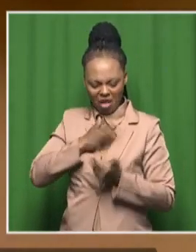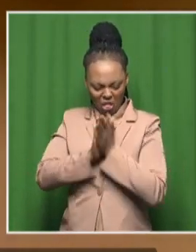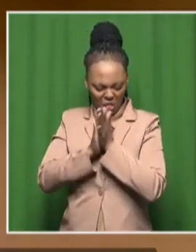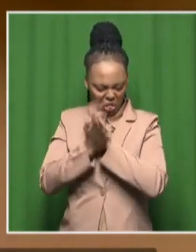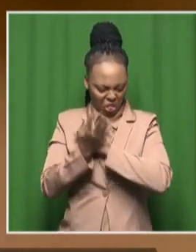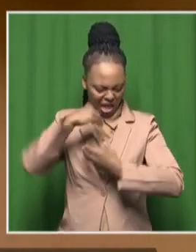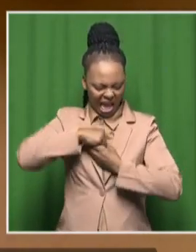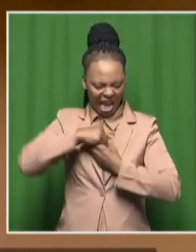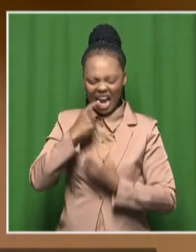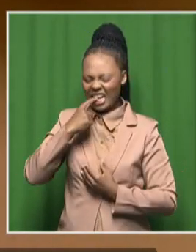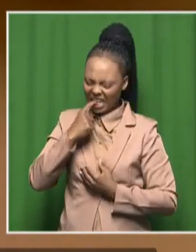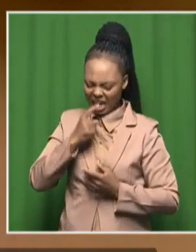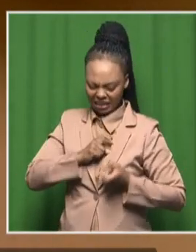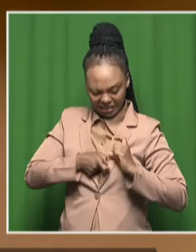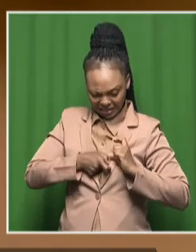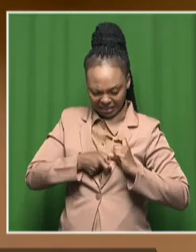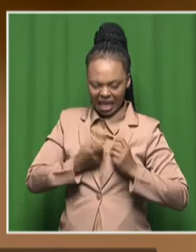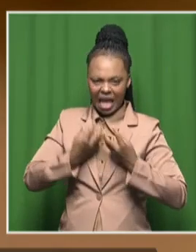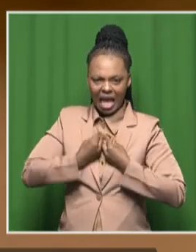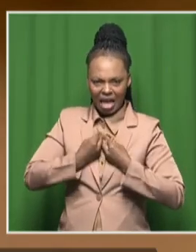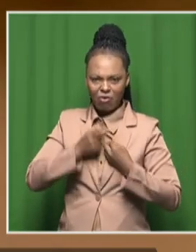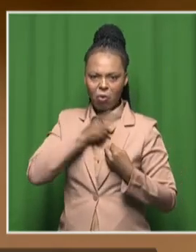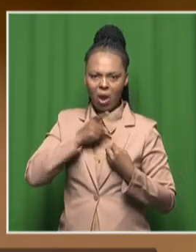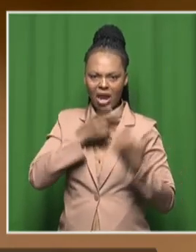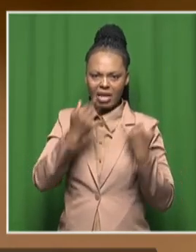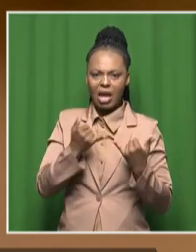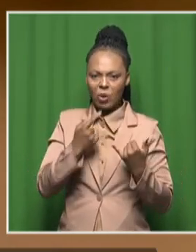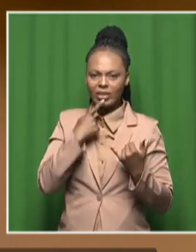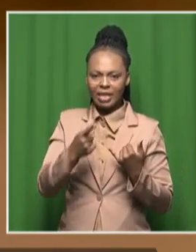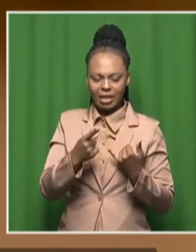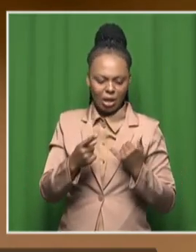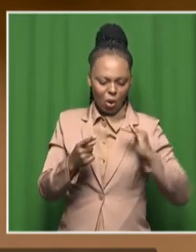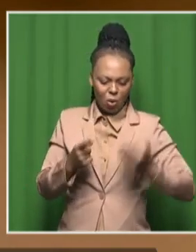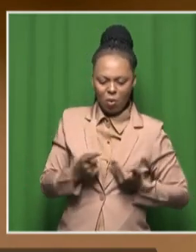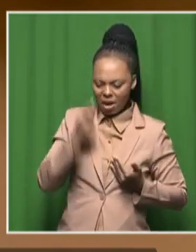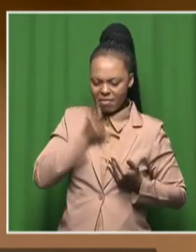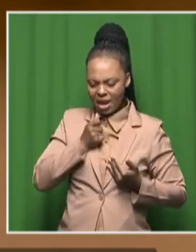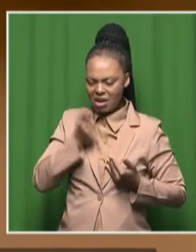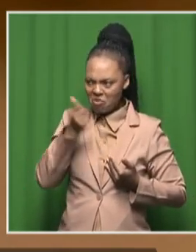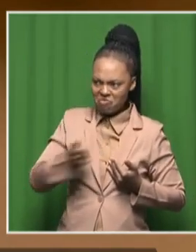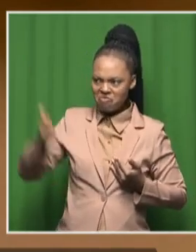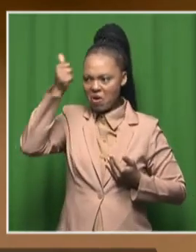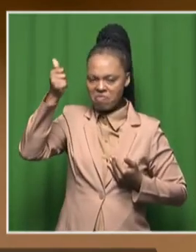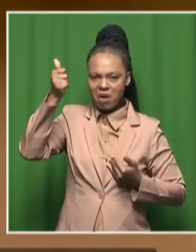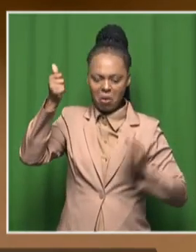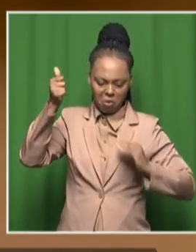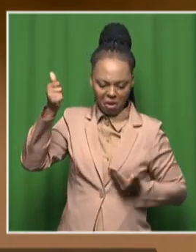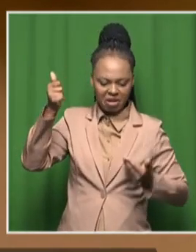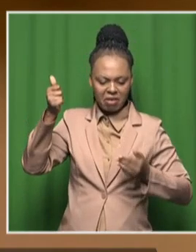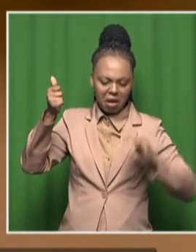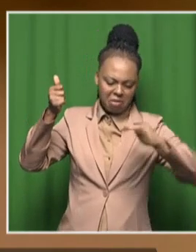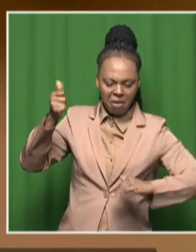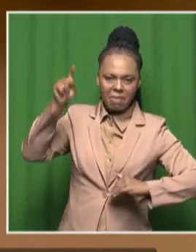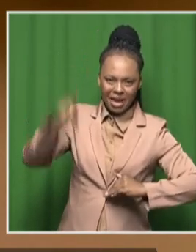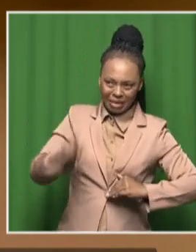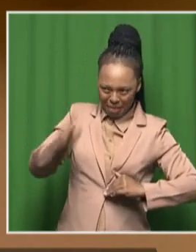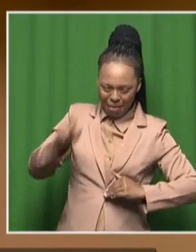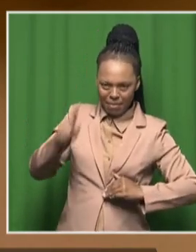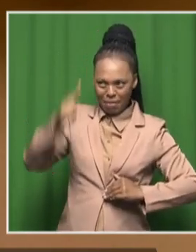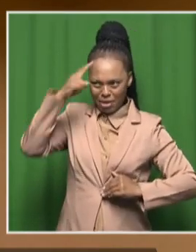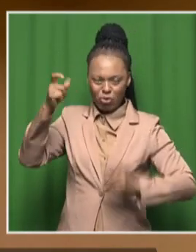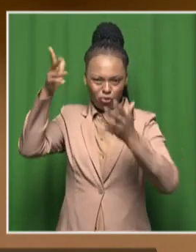inside themselves by this masculinity, which is toxic. And it shows also that they are